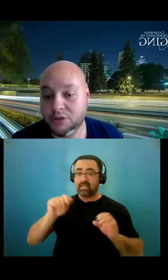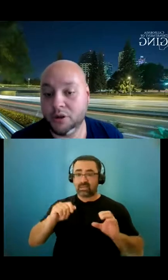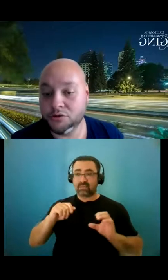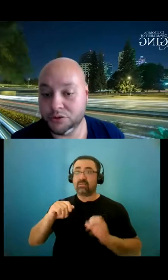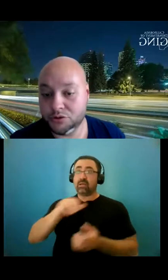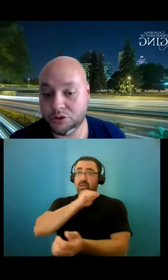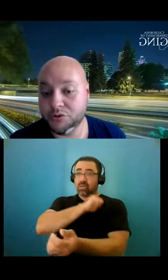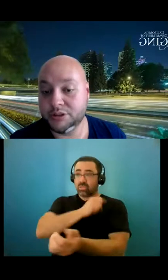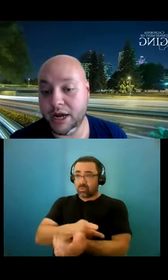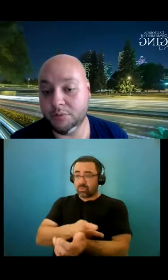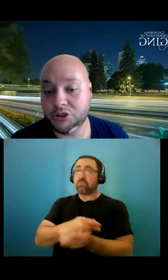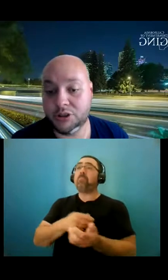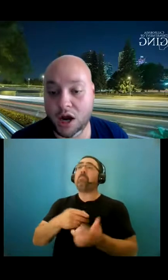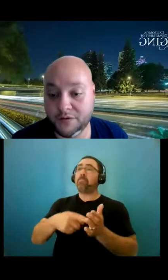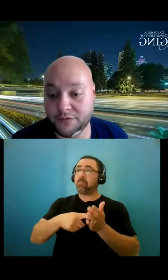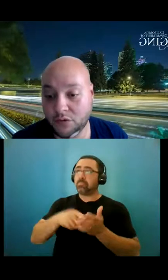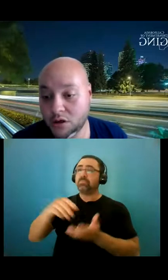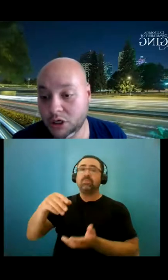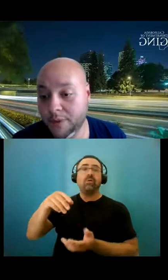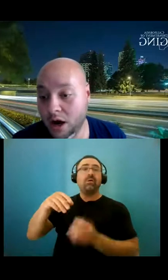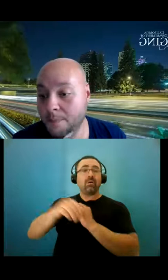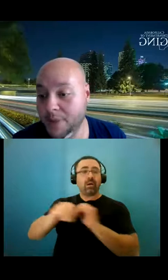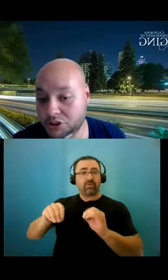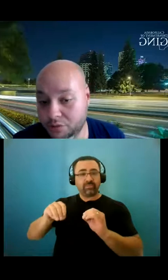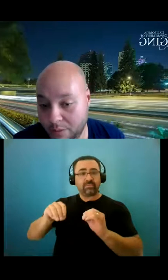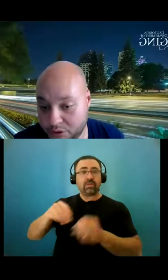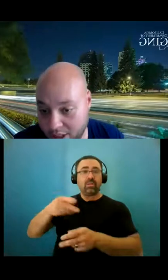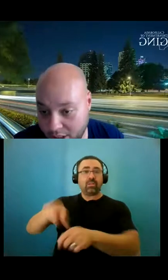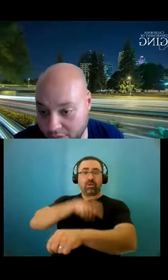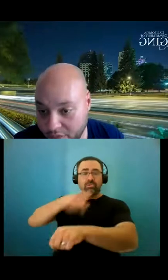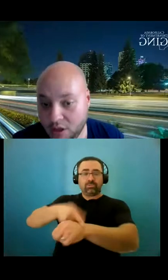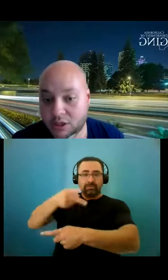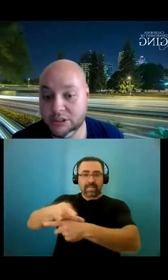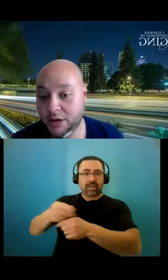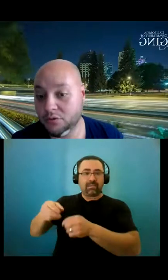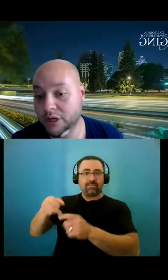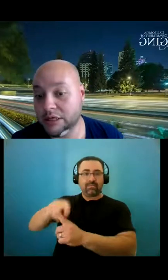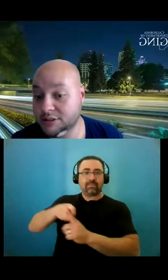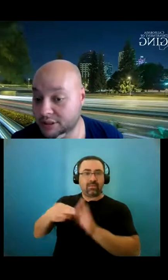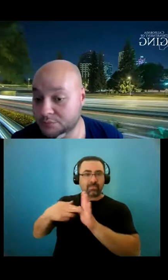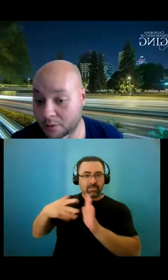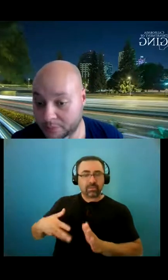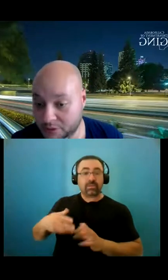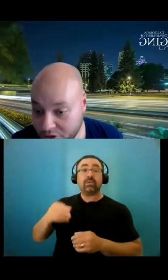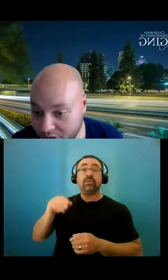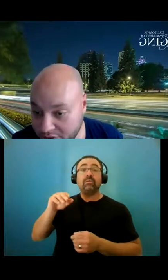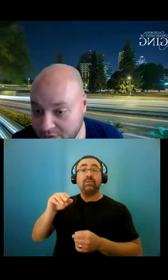statute as well as resource to establish the Office of the Long-Term Care Patient Representative. CDA will get 6 permanent positions